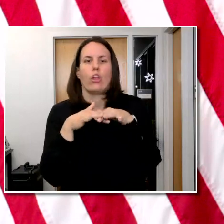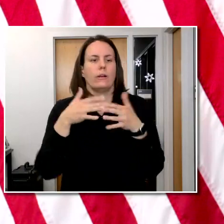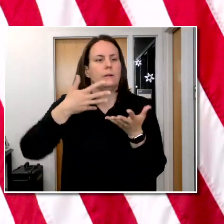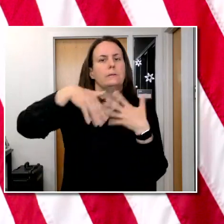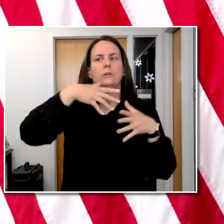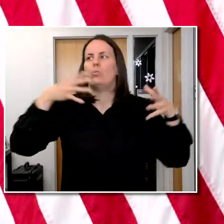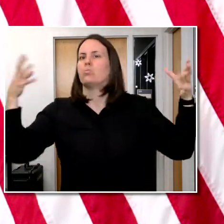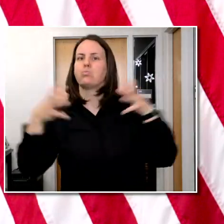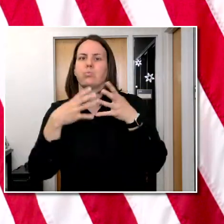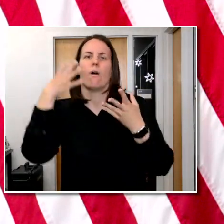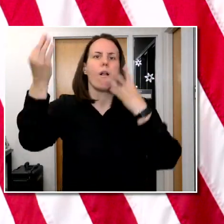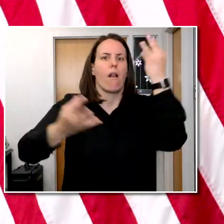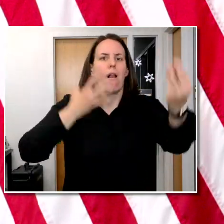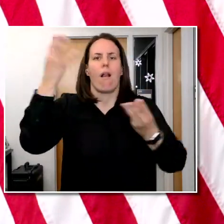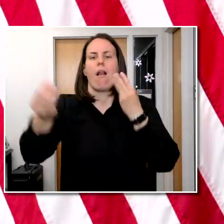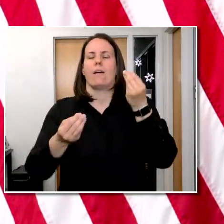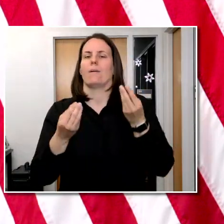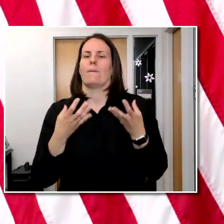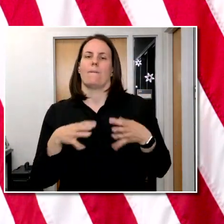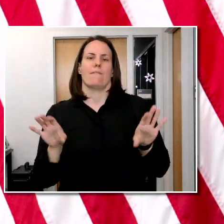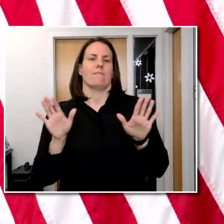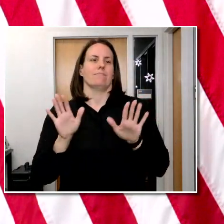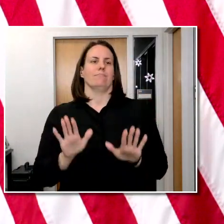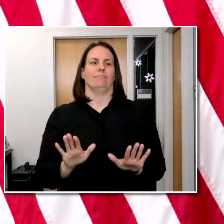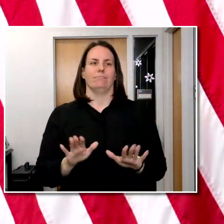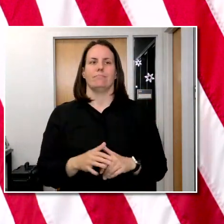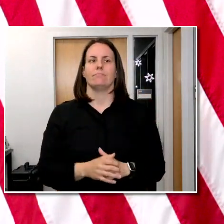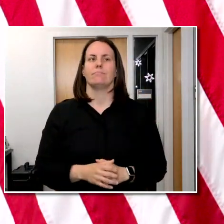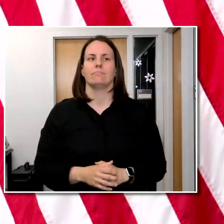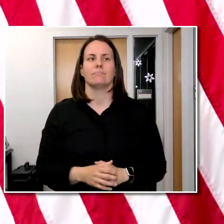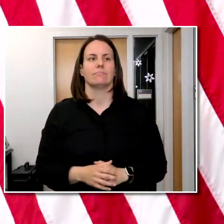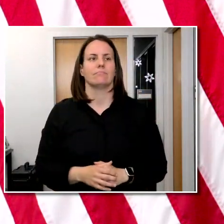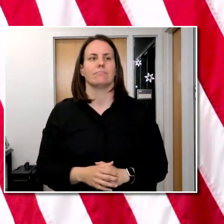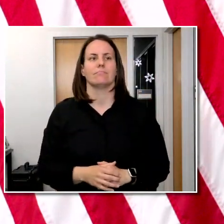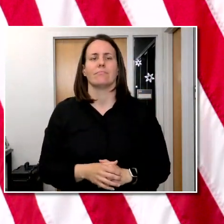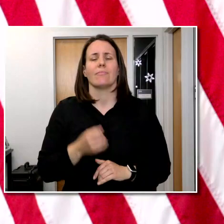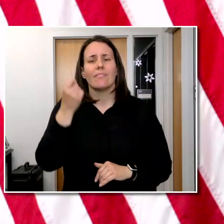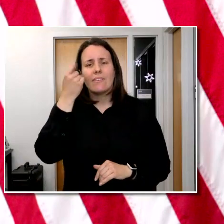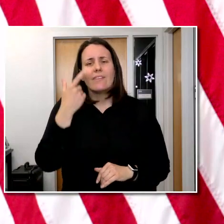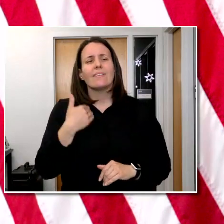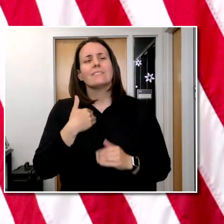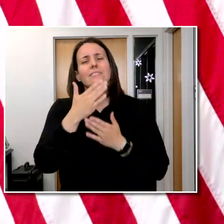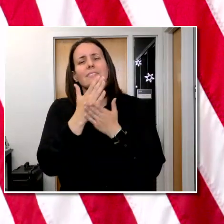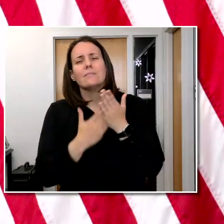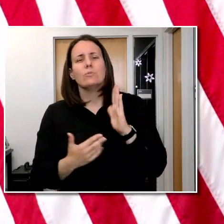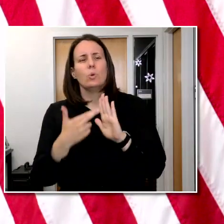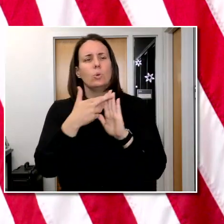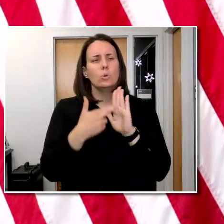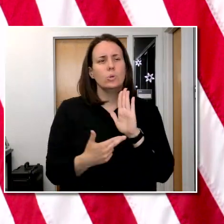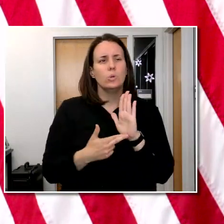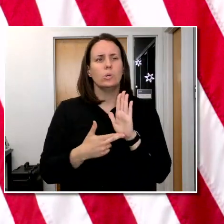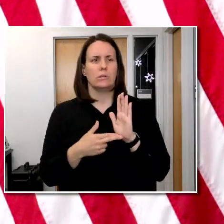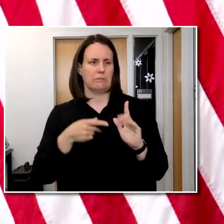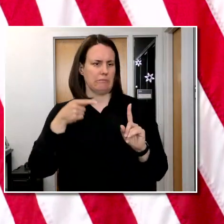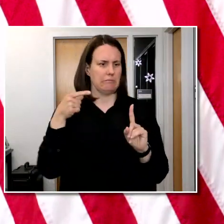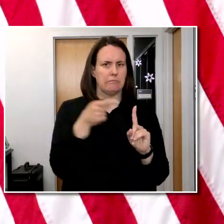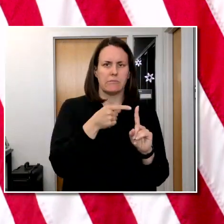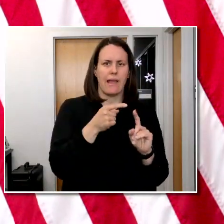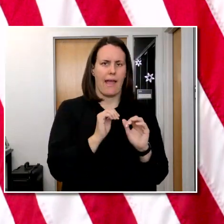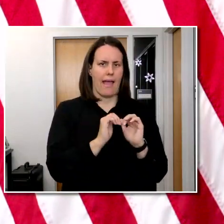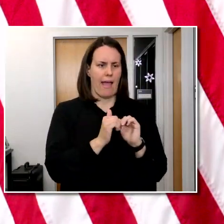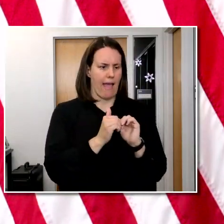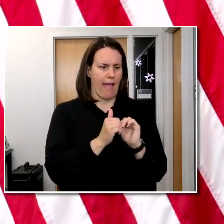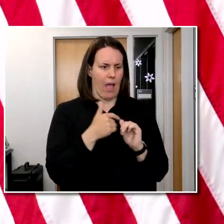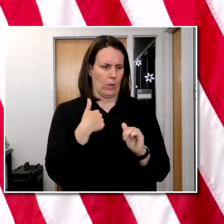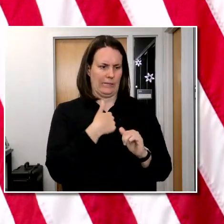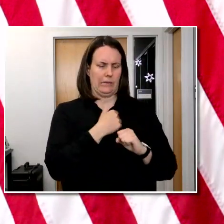the kinds of interventions we're putting in place to contain the virus as we do go out in our essential businesses and may